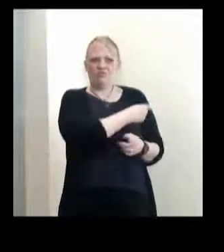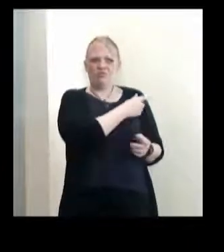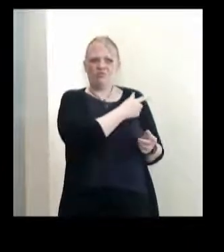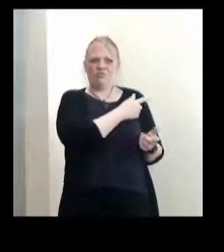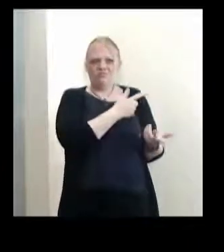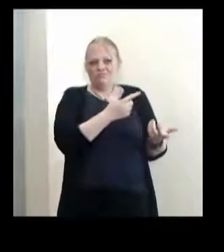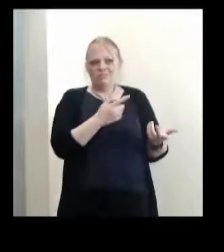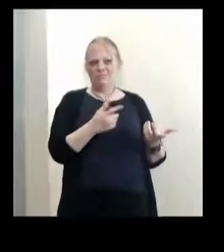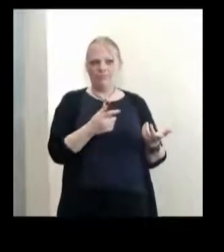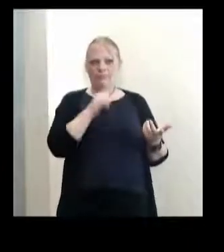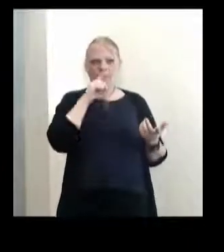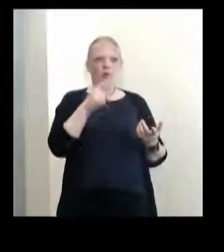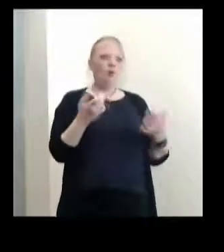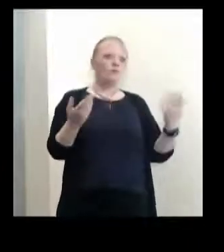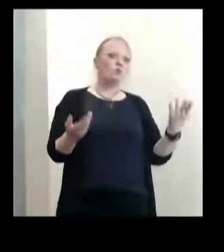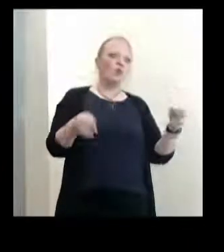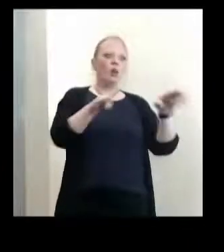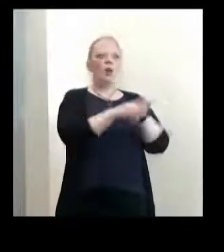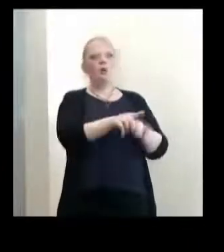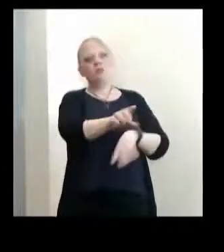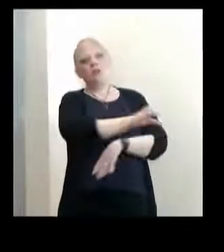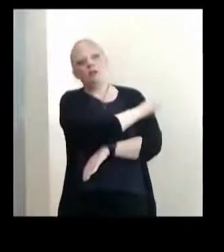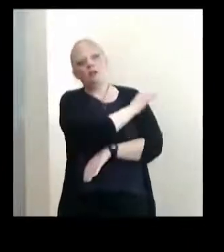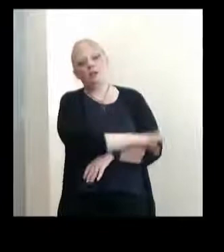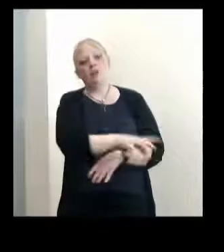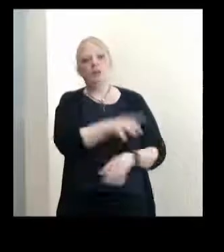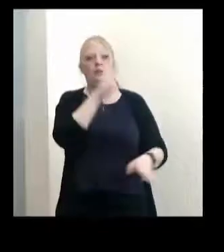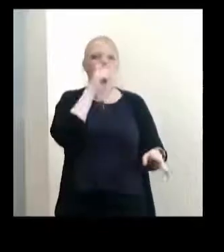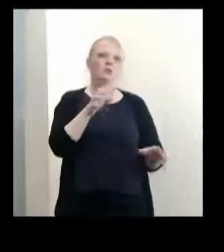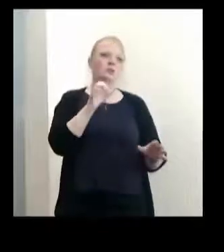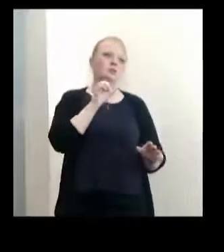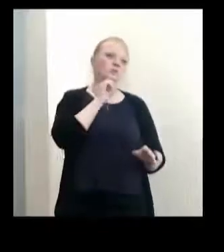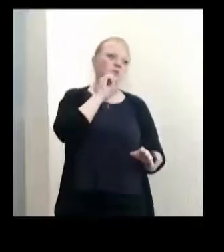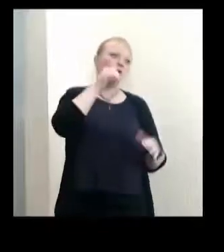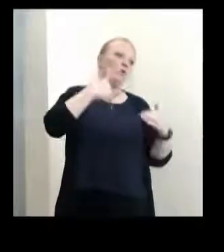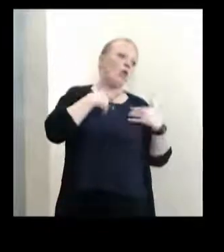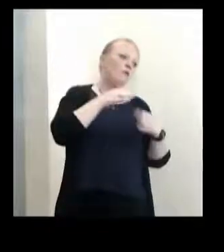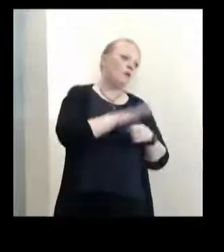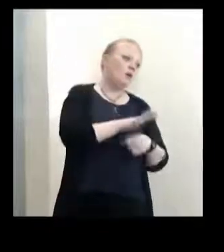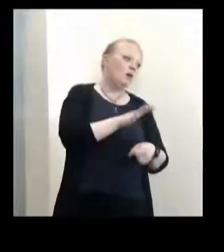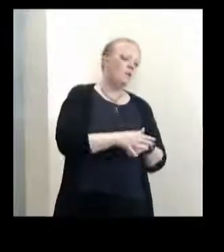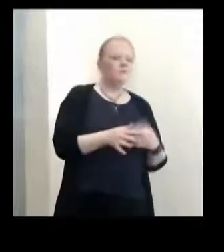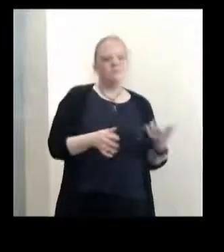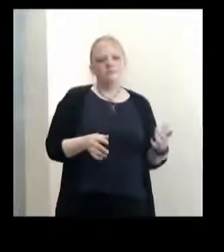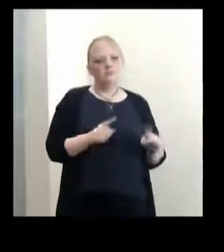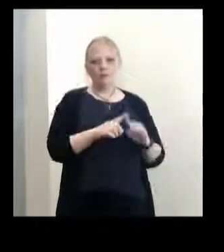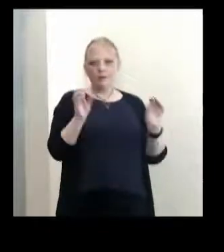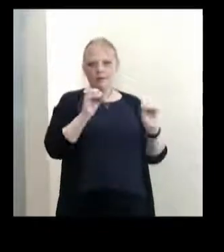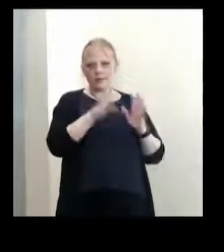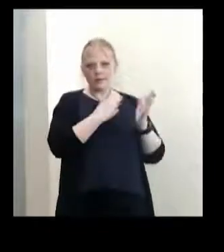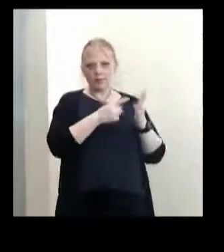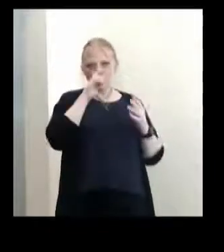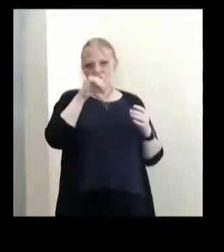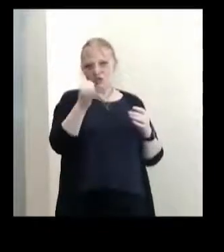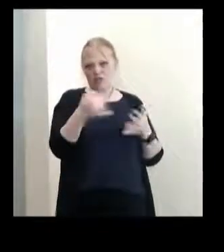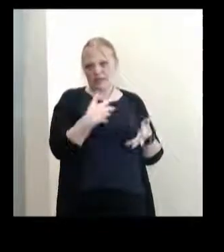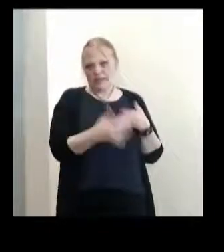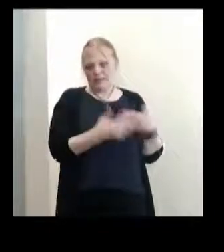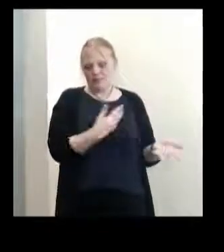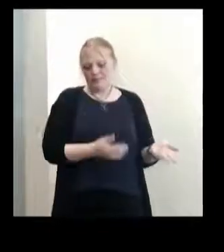we're going to have to shut down clinics that we scheduled for the public because we had no clinics scheduled for the public that were Johnson & Johnson